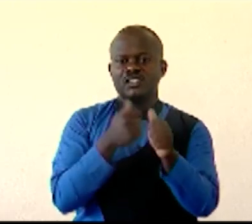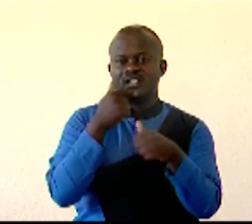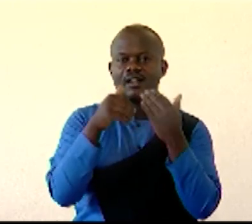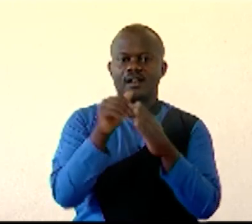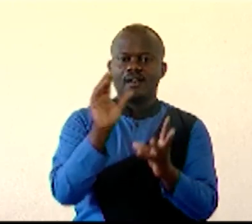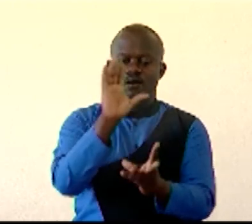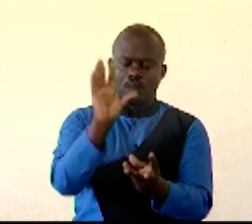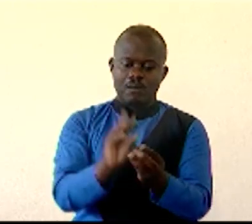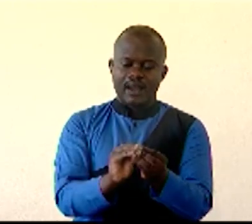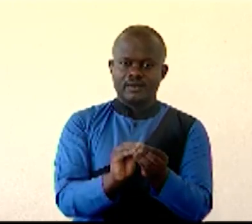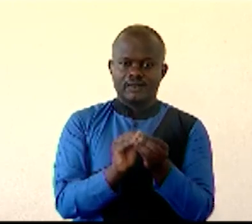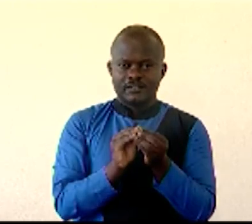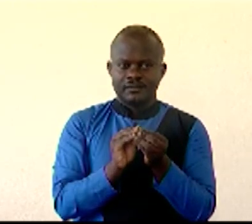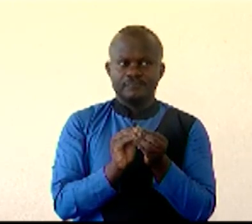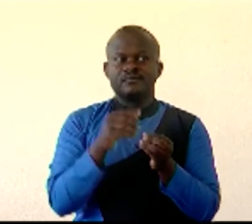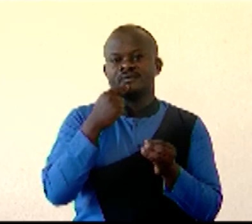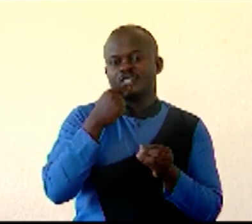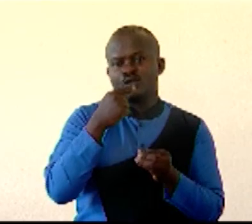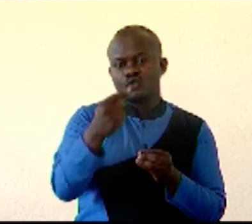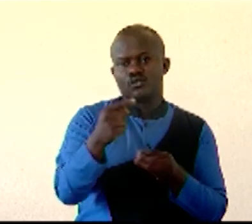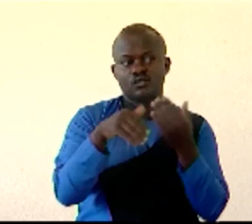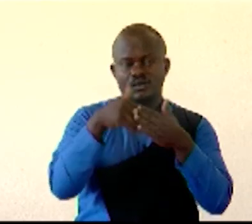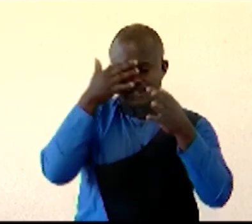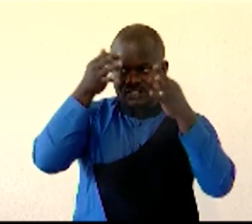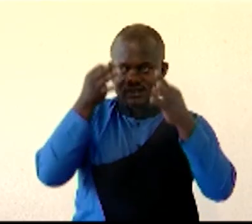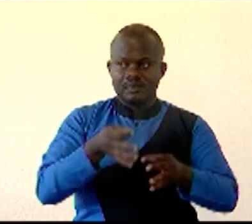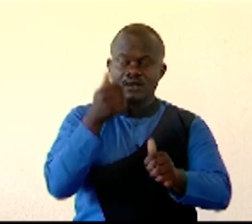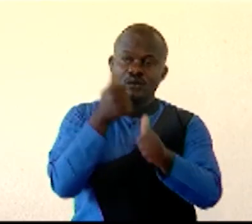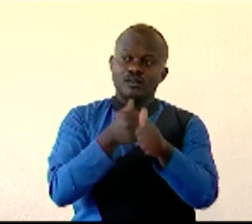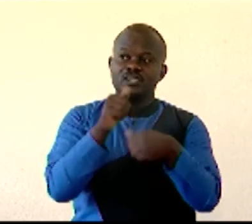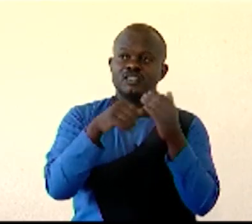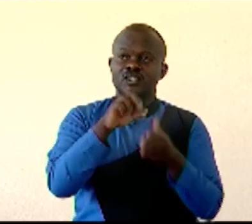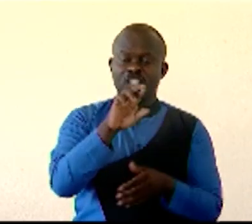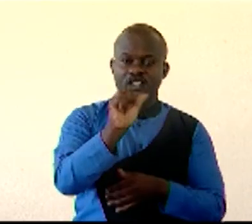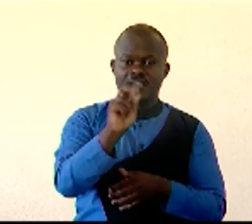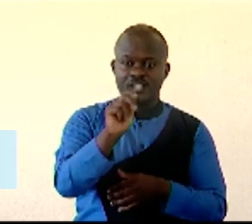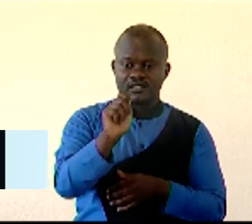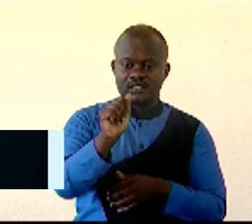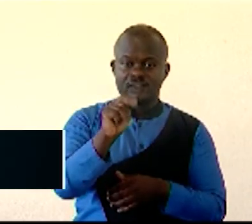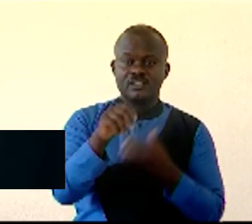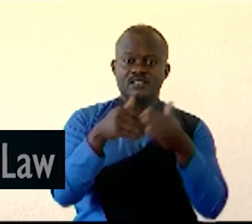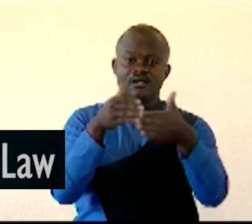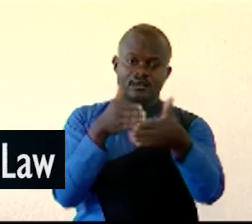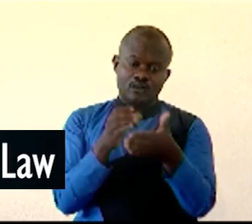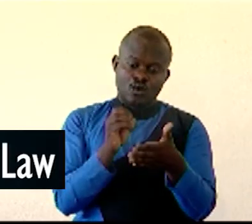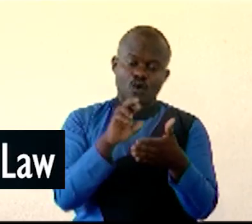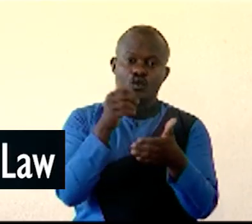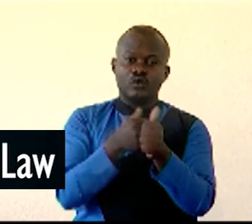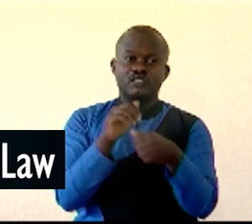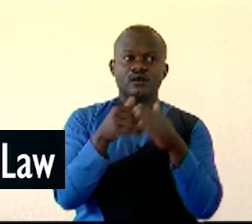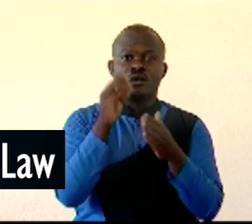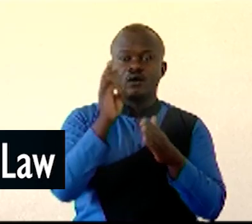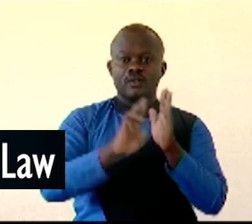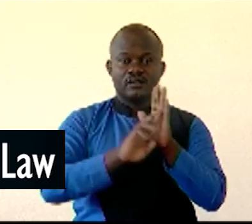combining. So to determine which reactant is delimiting, or which one will be present